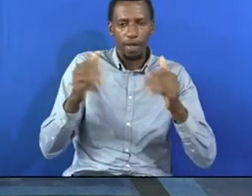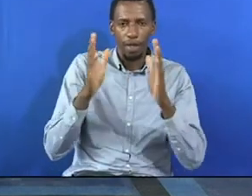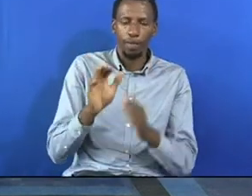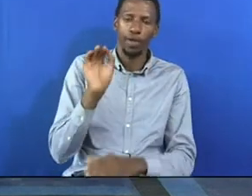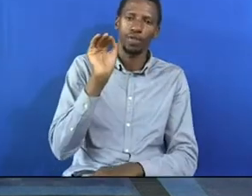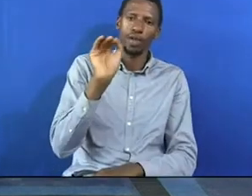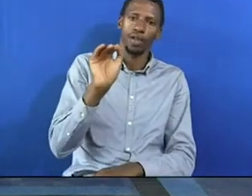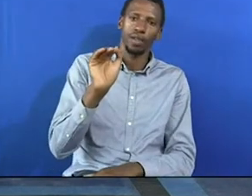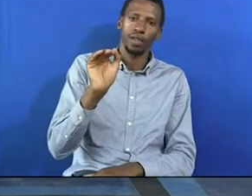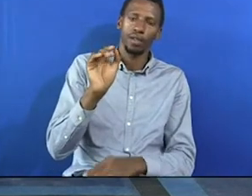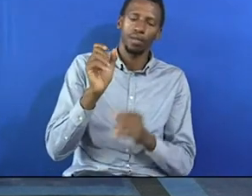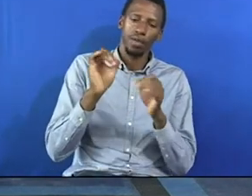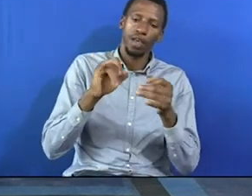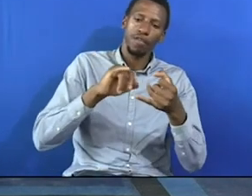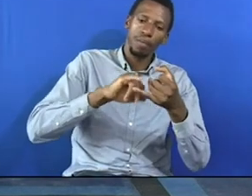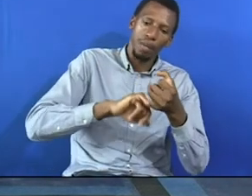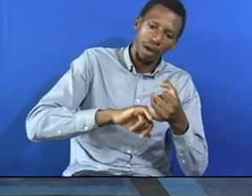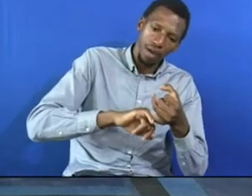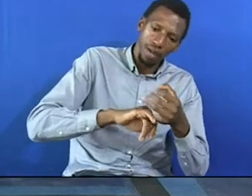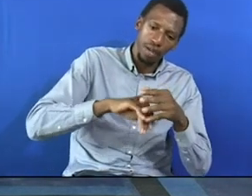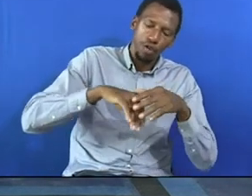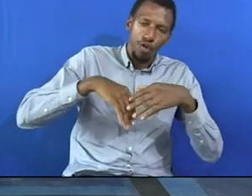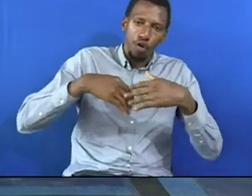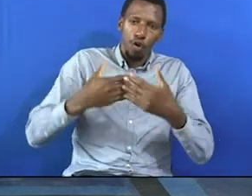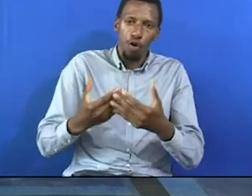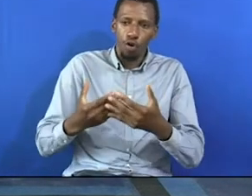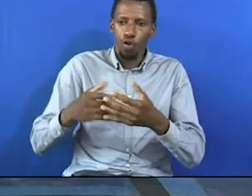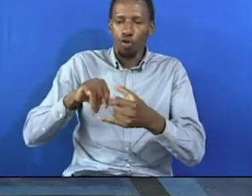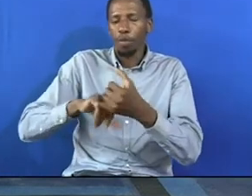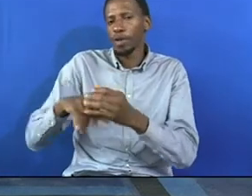whether they are married or not. Do you want to marry me?